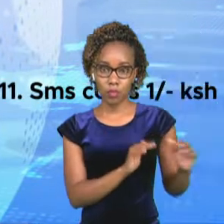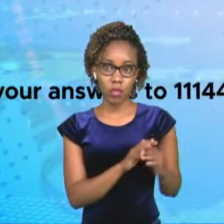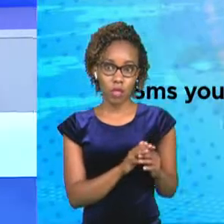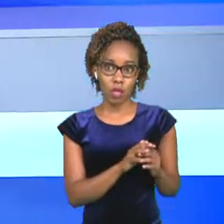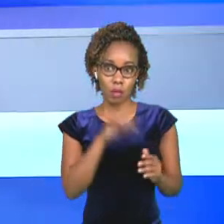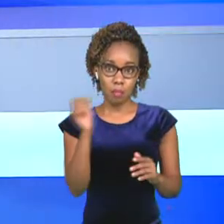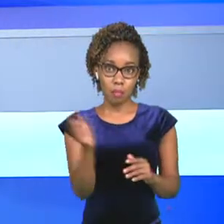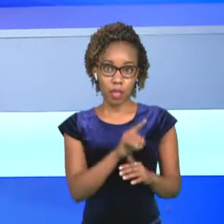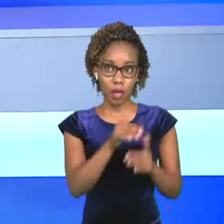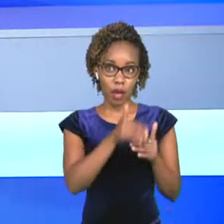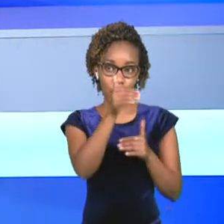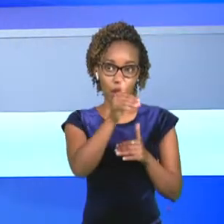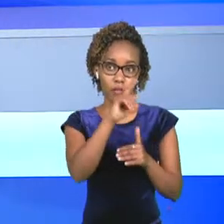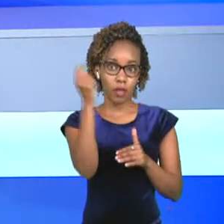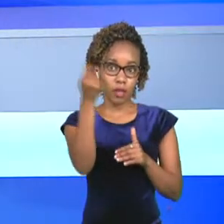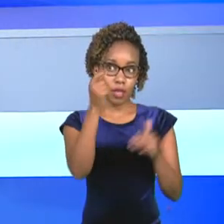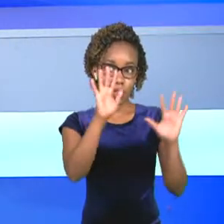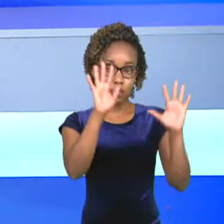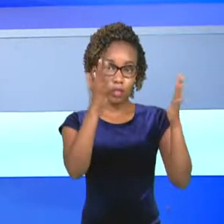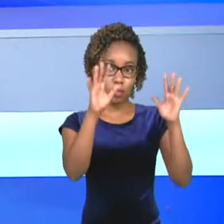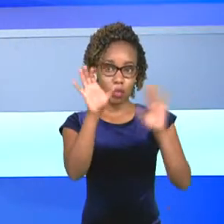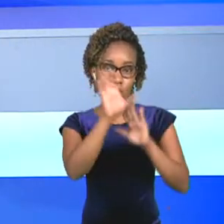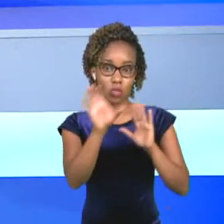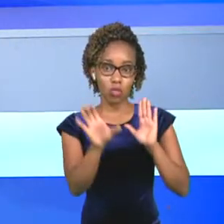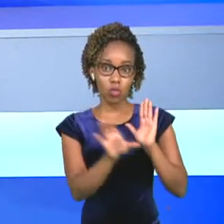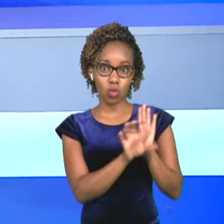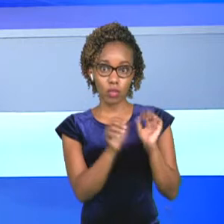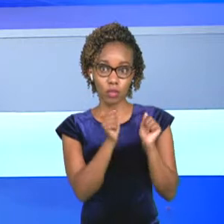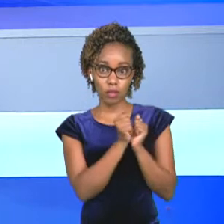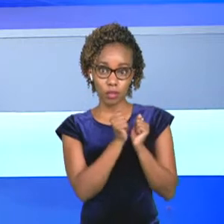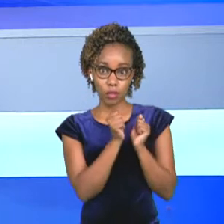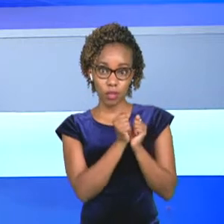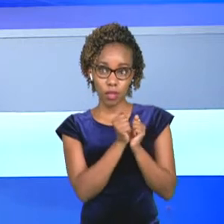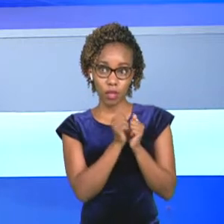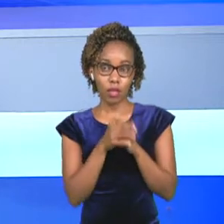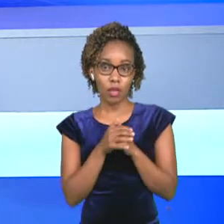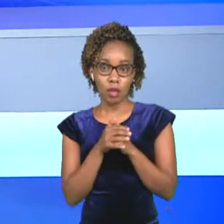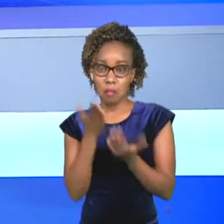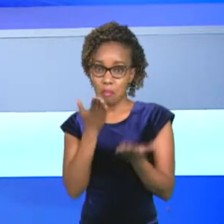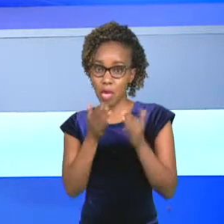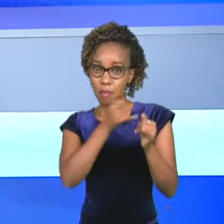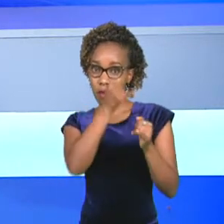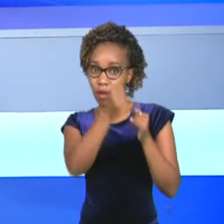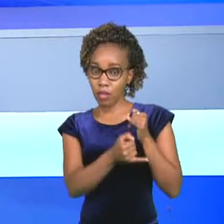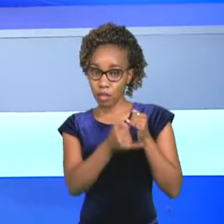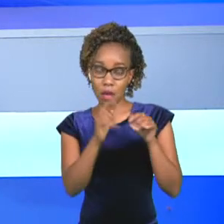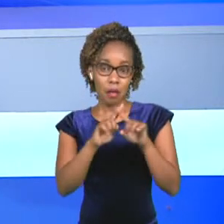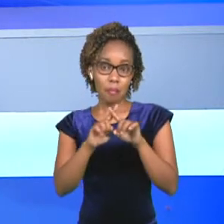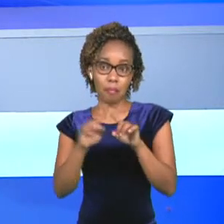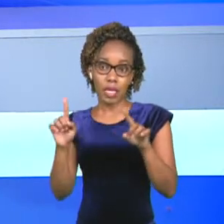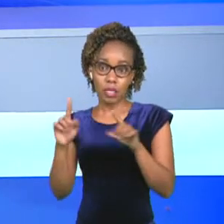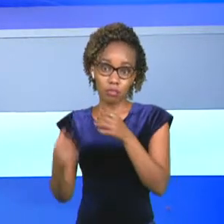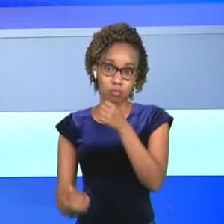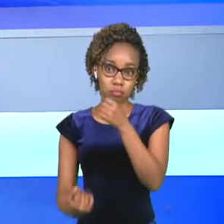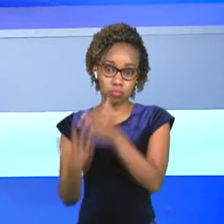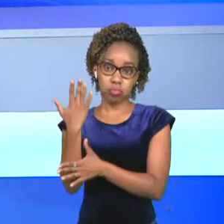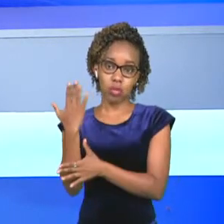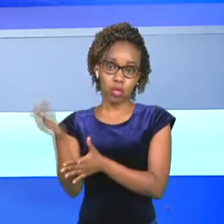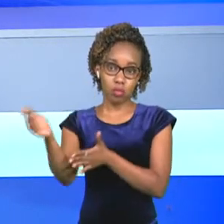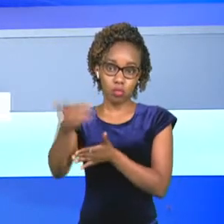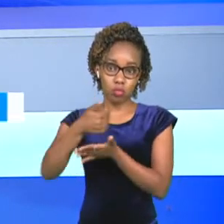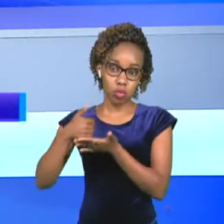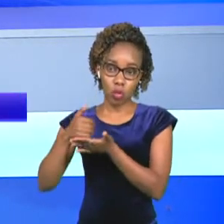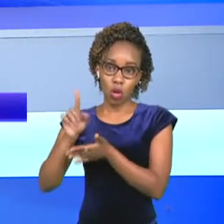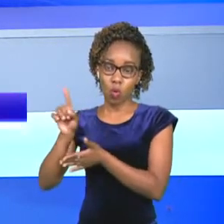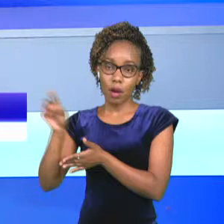after Kenya celebrated 10 years of its constitution, it could as well be its last. However, as the rollout of collection of